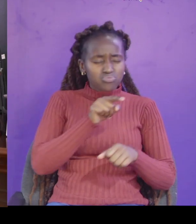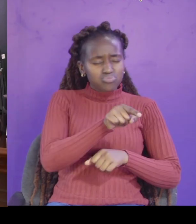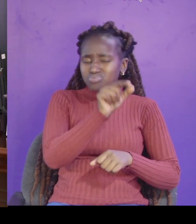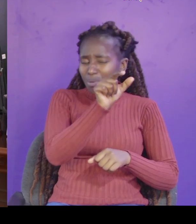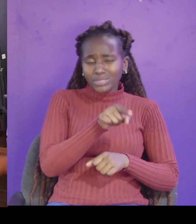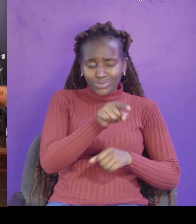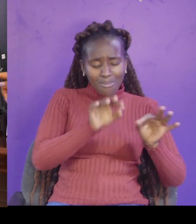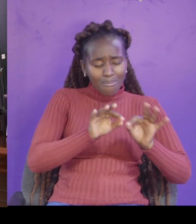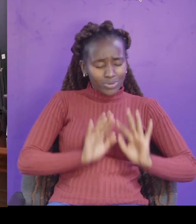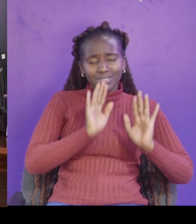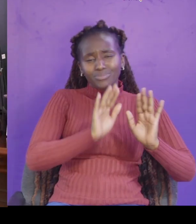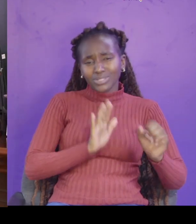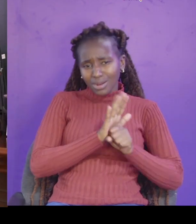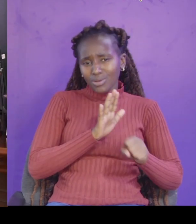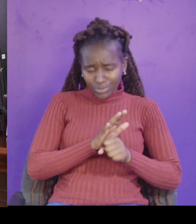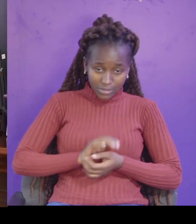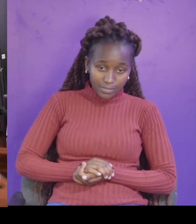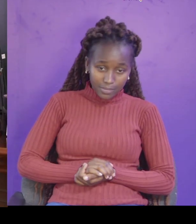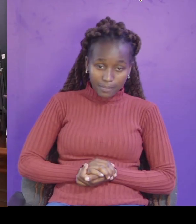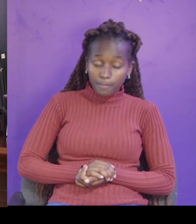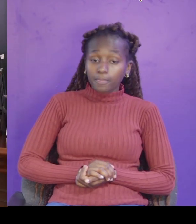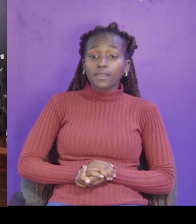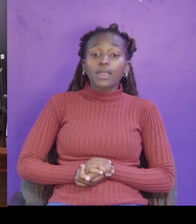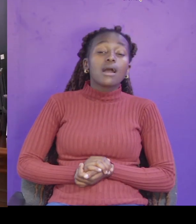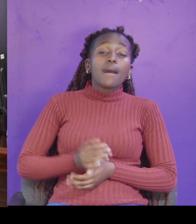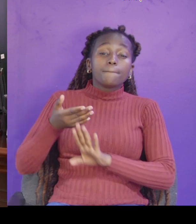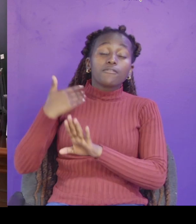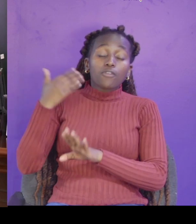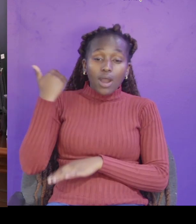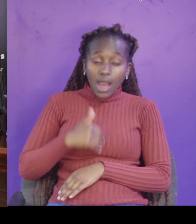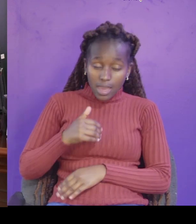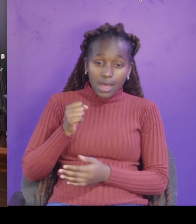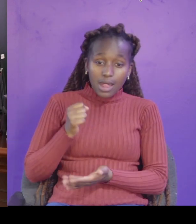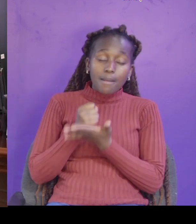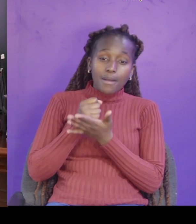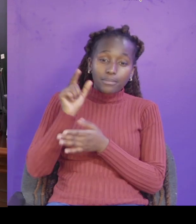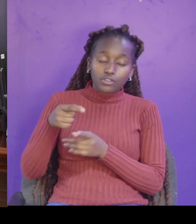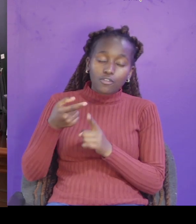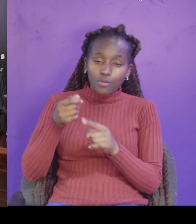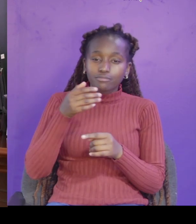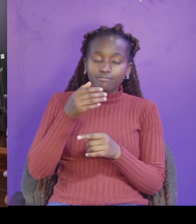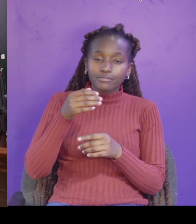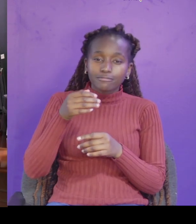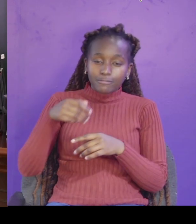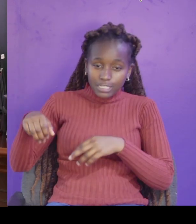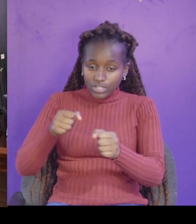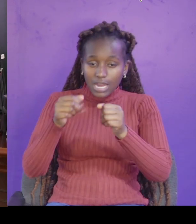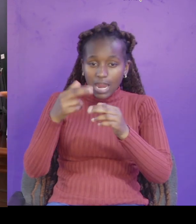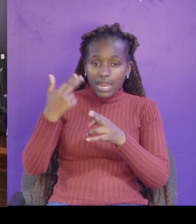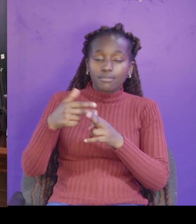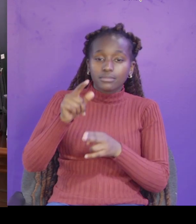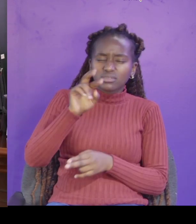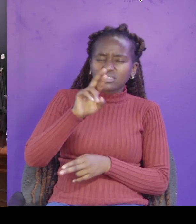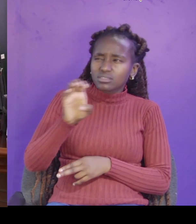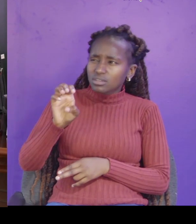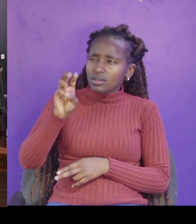And the guy I helped from the tree man, we call him tree man. Right now, he has a place to